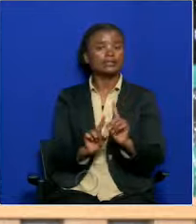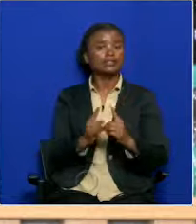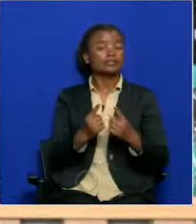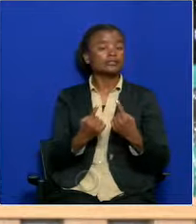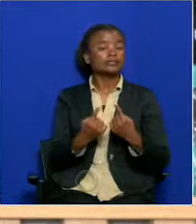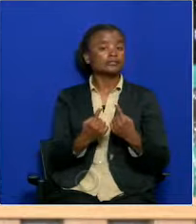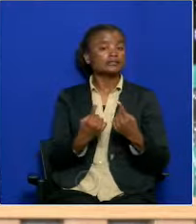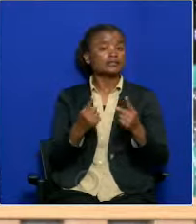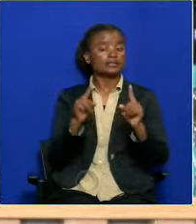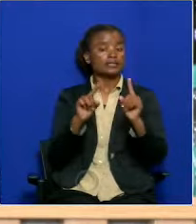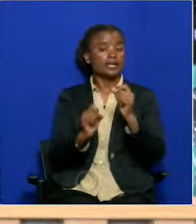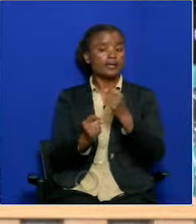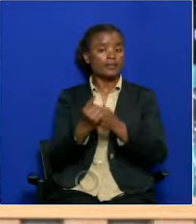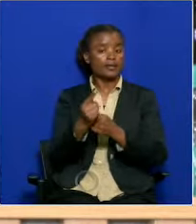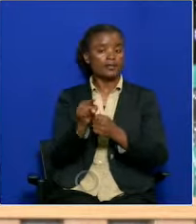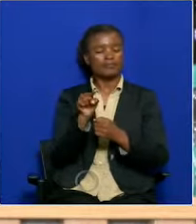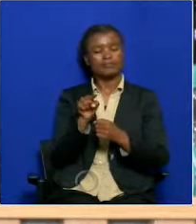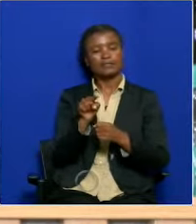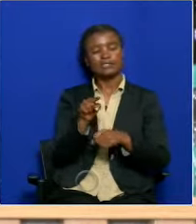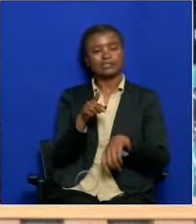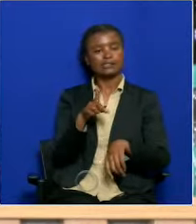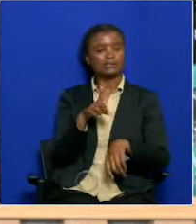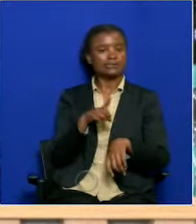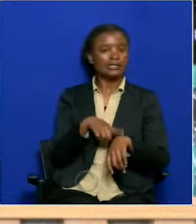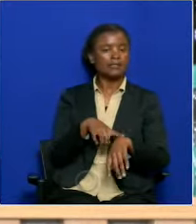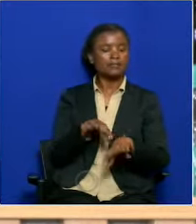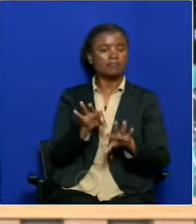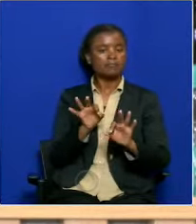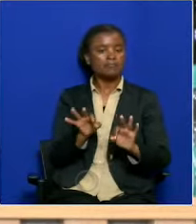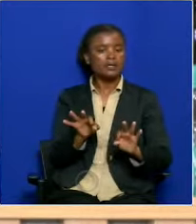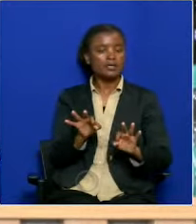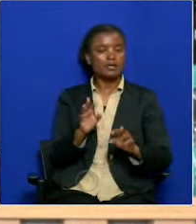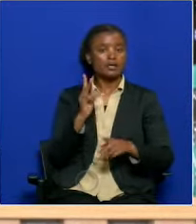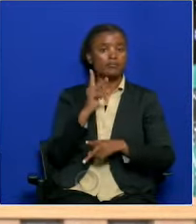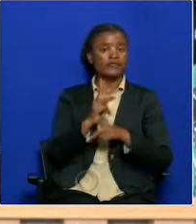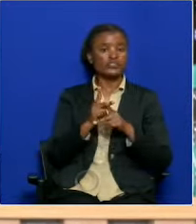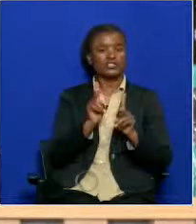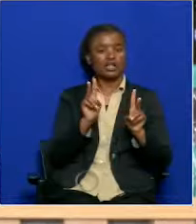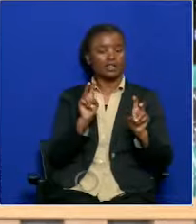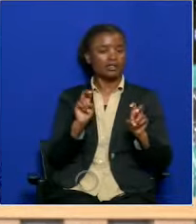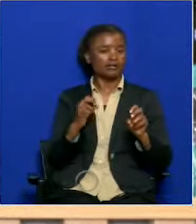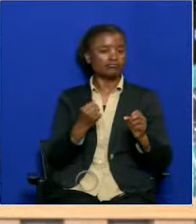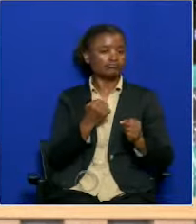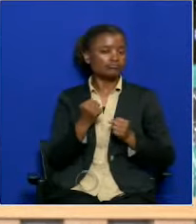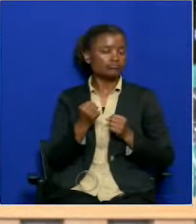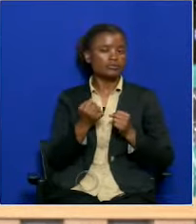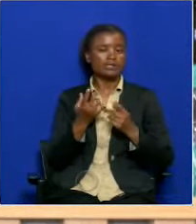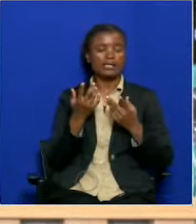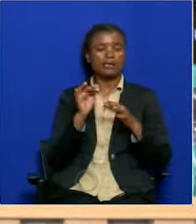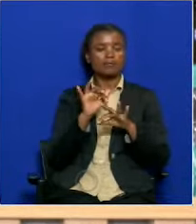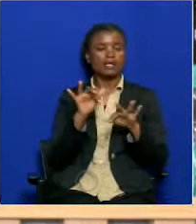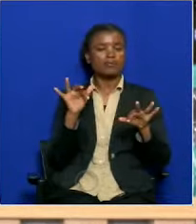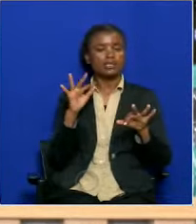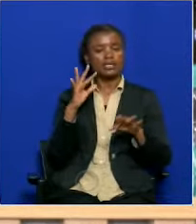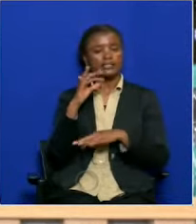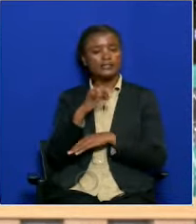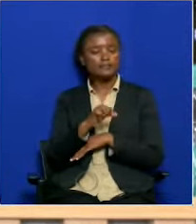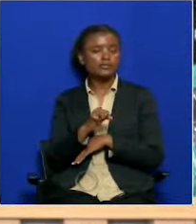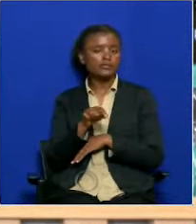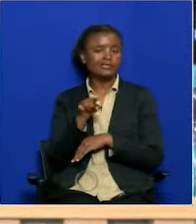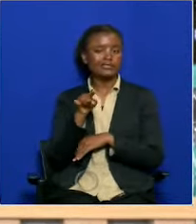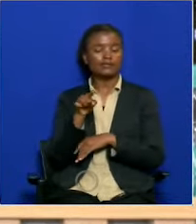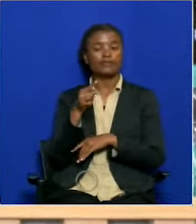times expressing professional frustrations or commentary concerning negative public perceptions of the SAPS.